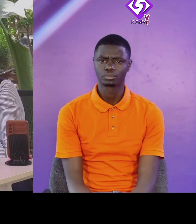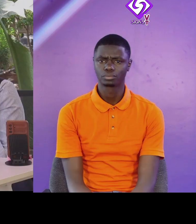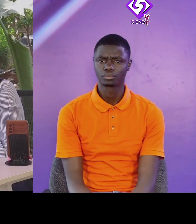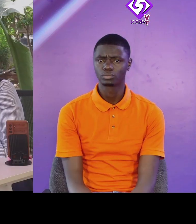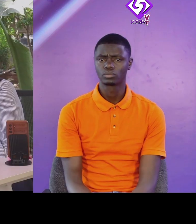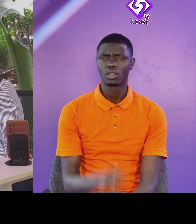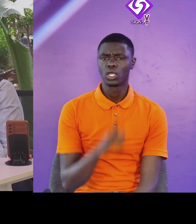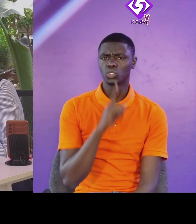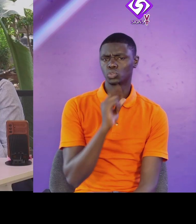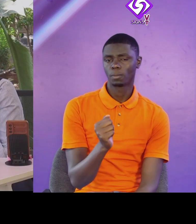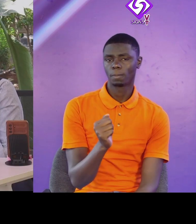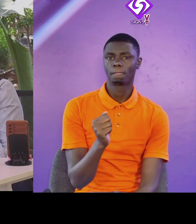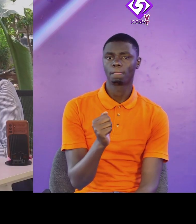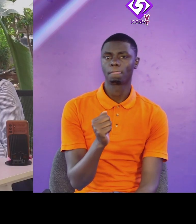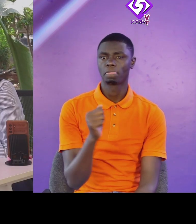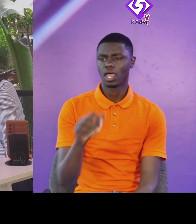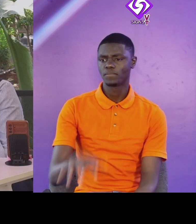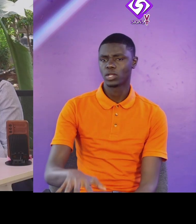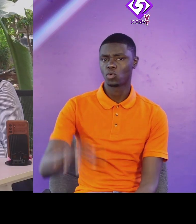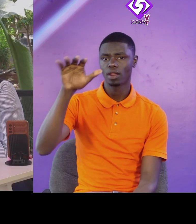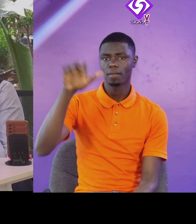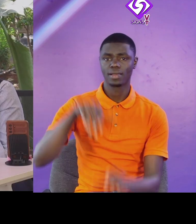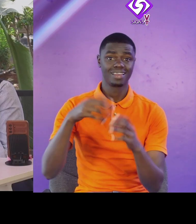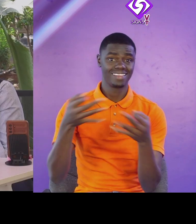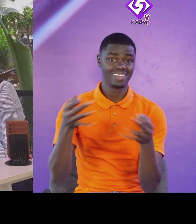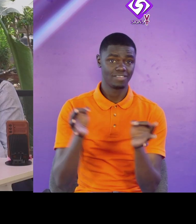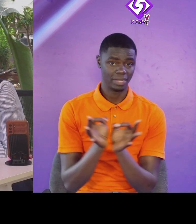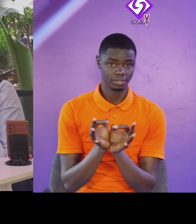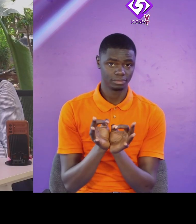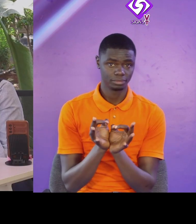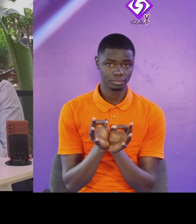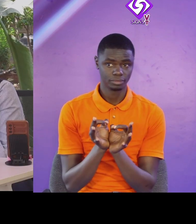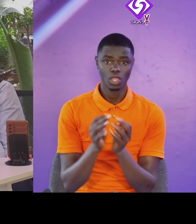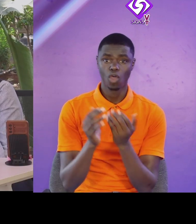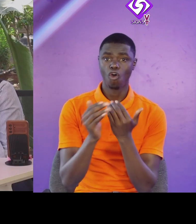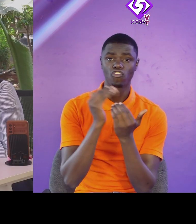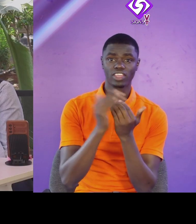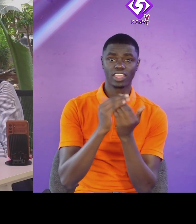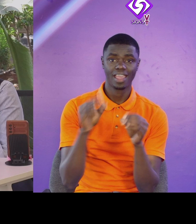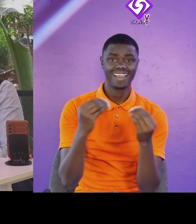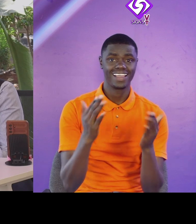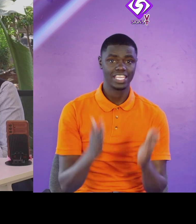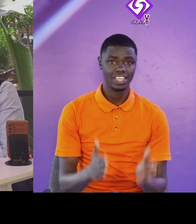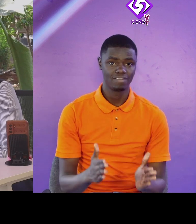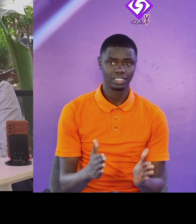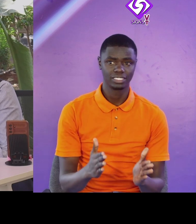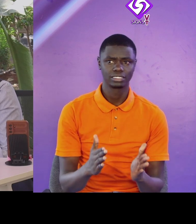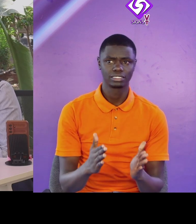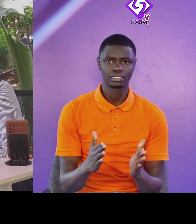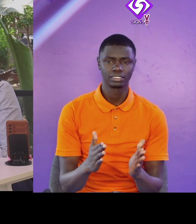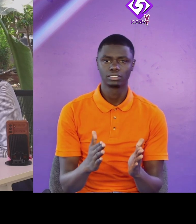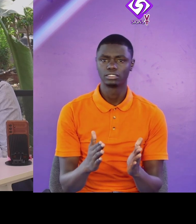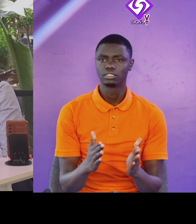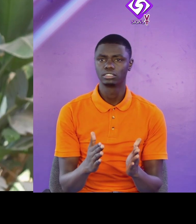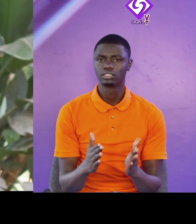So, having grown up in a family of caregivers at even just